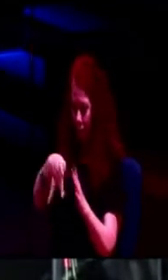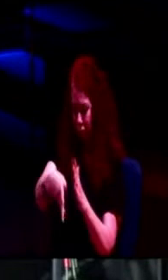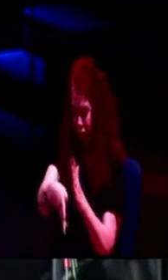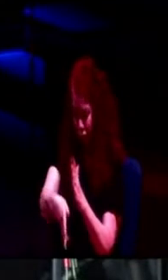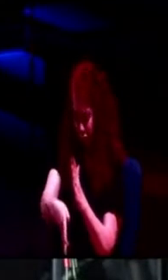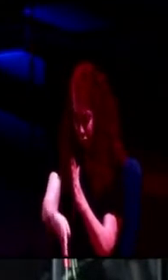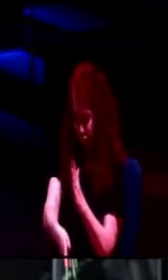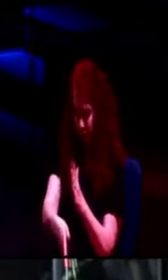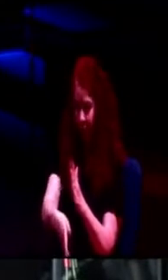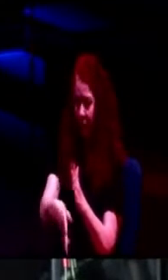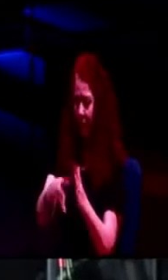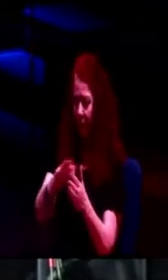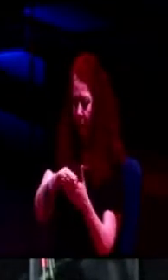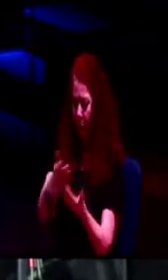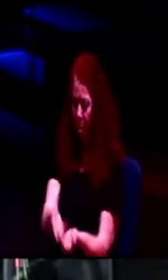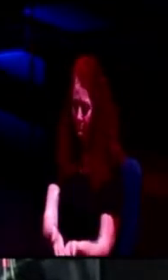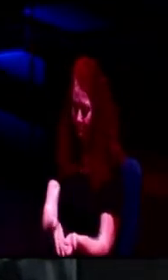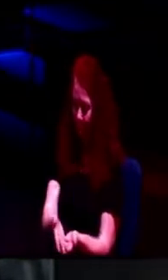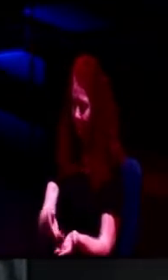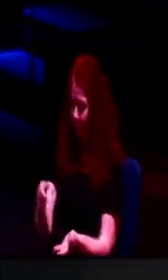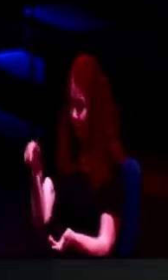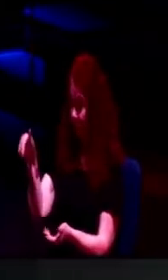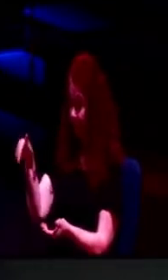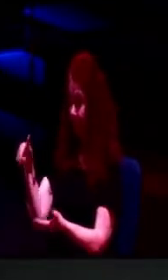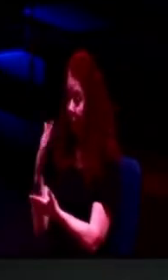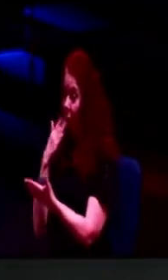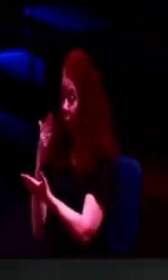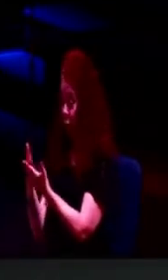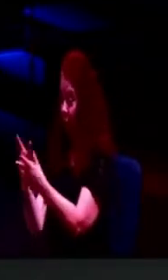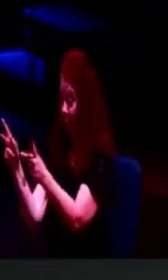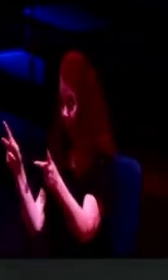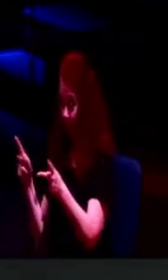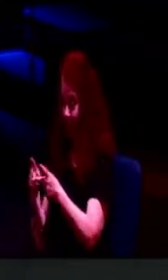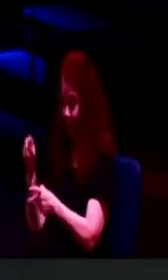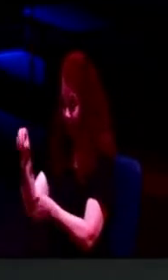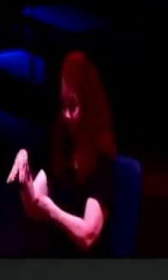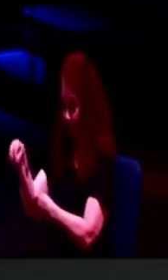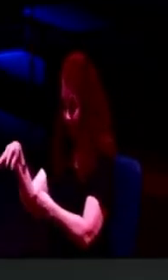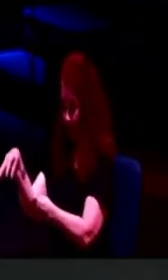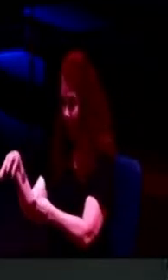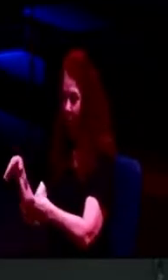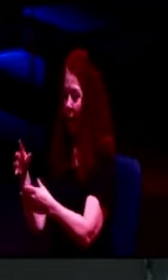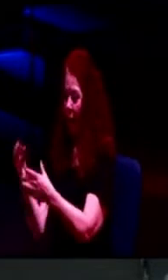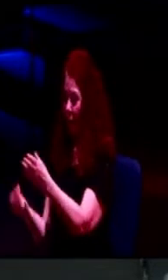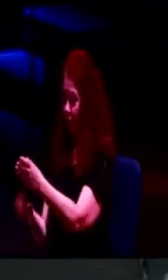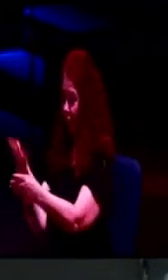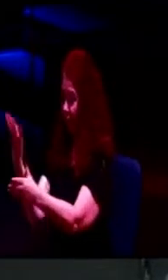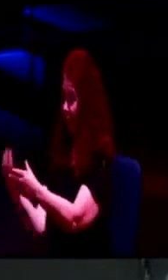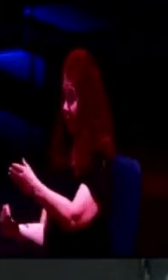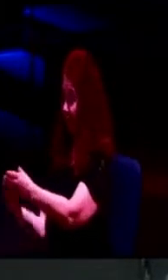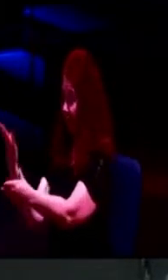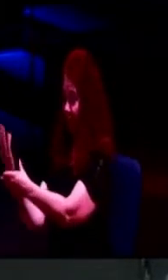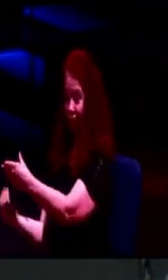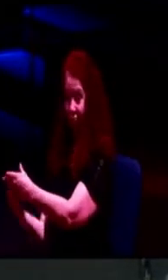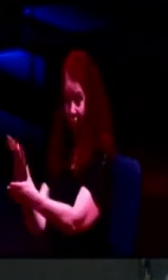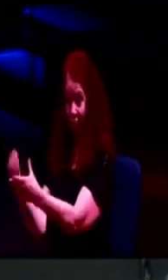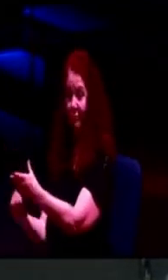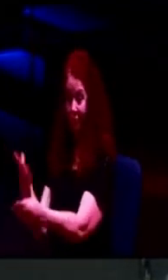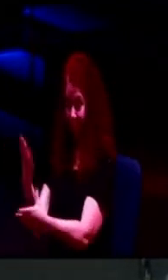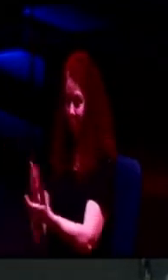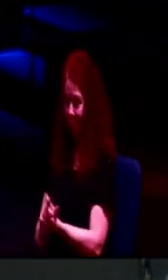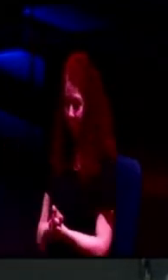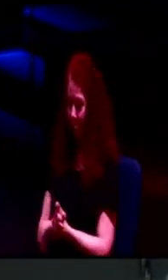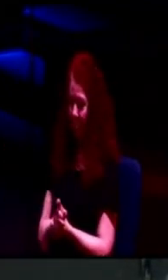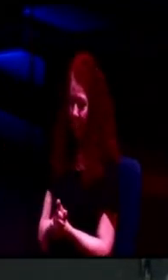was, and like some of these people that are going to do today, that are going to be baptized, who are making that commitment, that's saying, hey, I believe he is who he said he